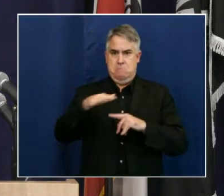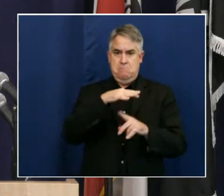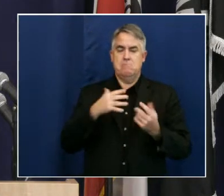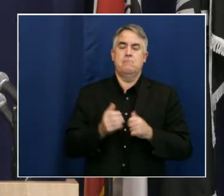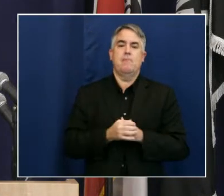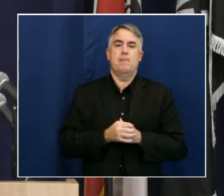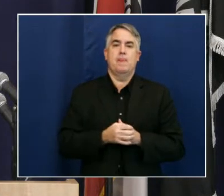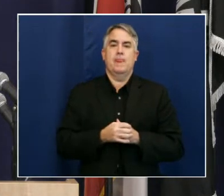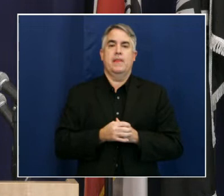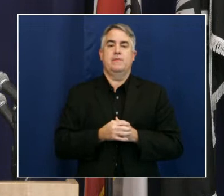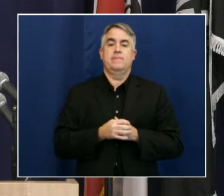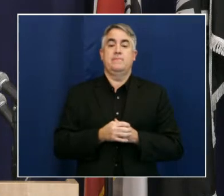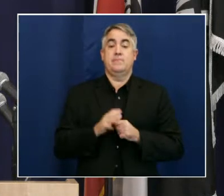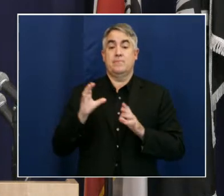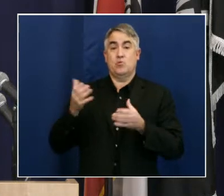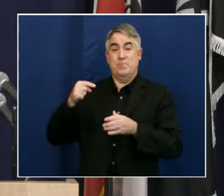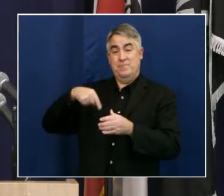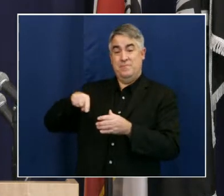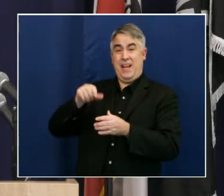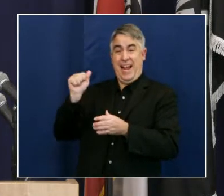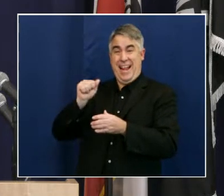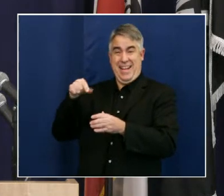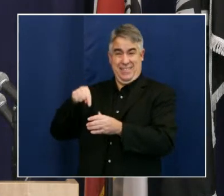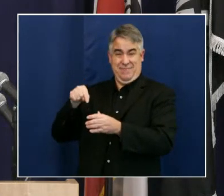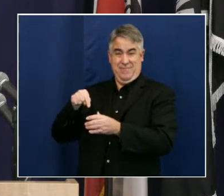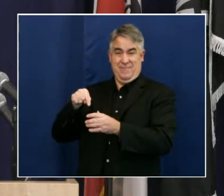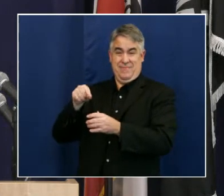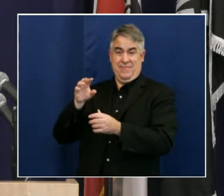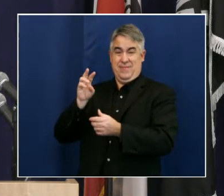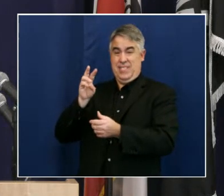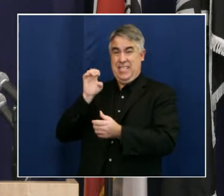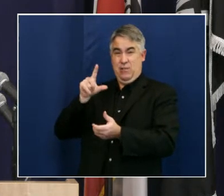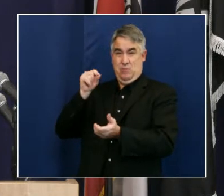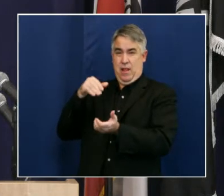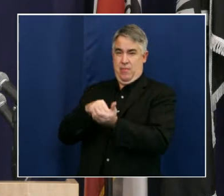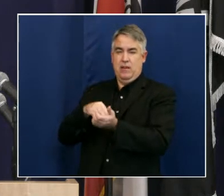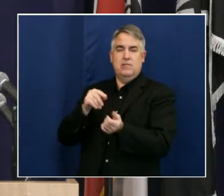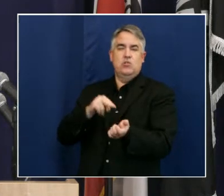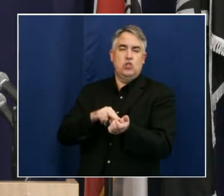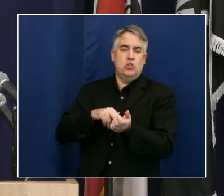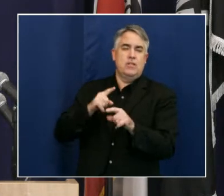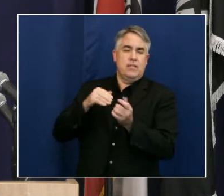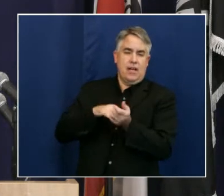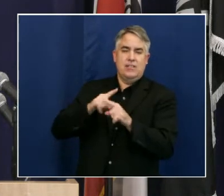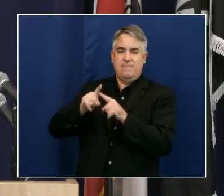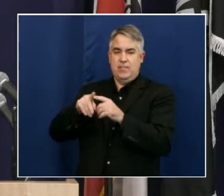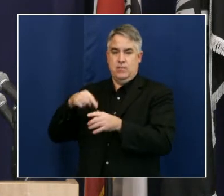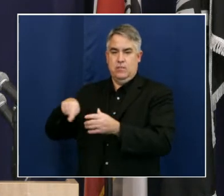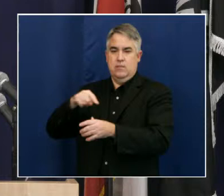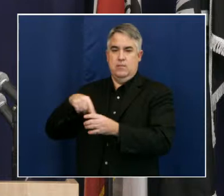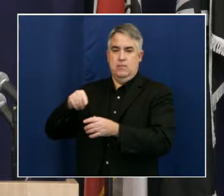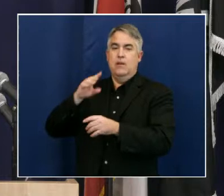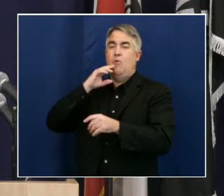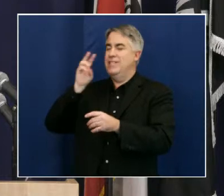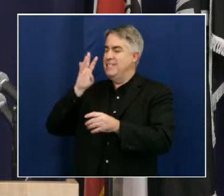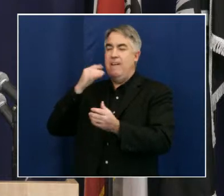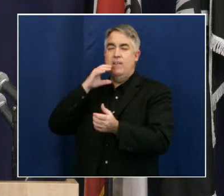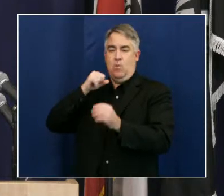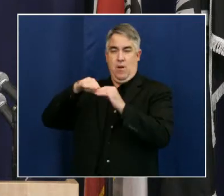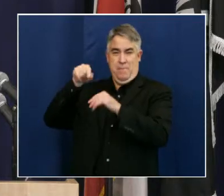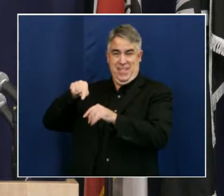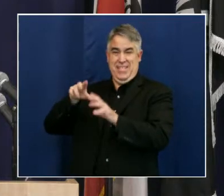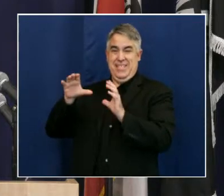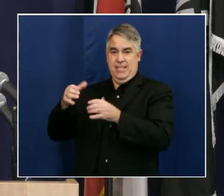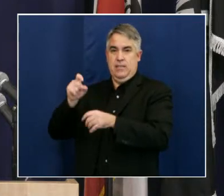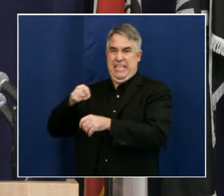Tier 1A is 620,000. It also takes 2 doses for any of those people to be